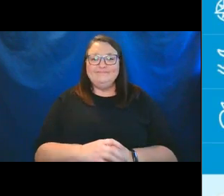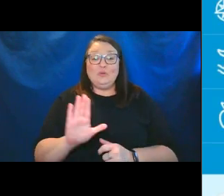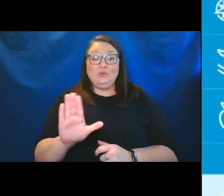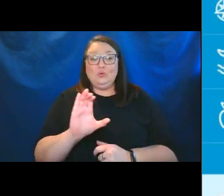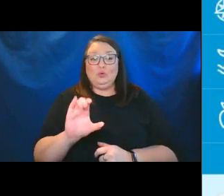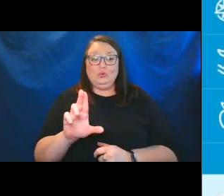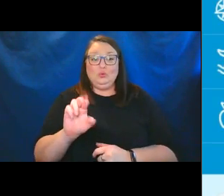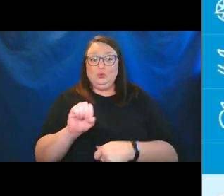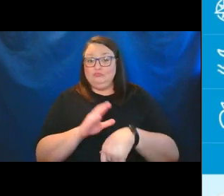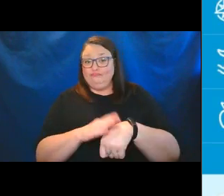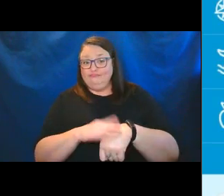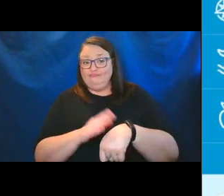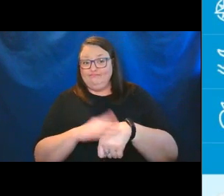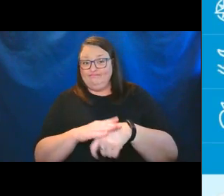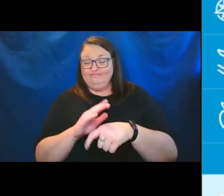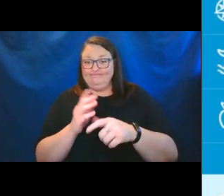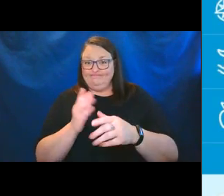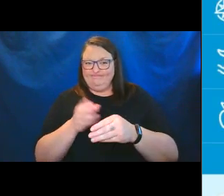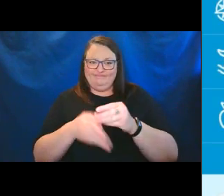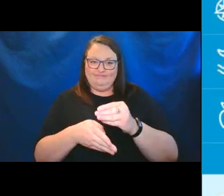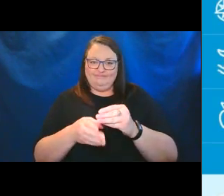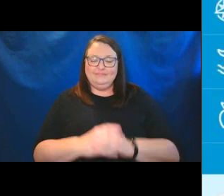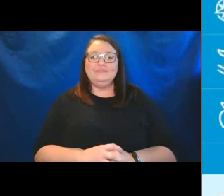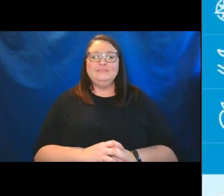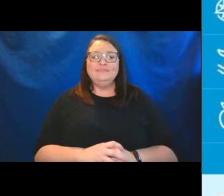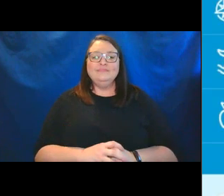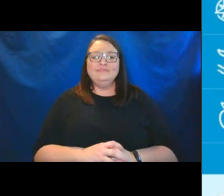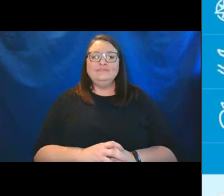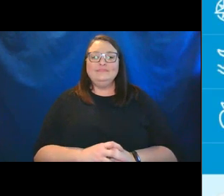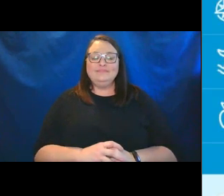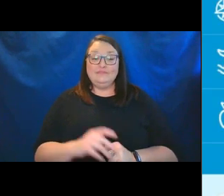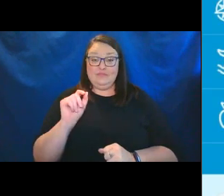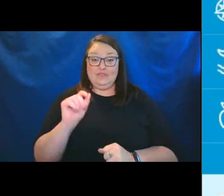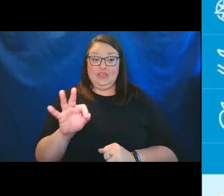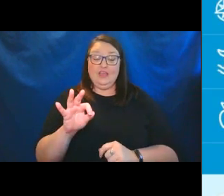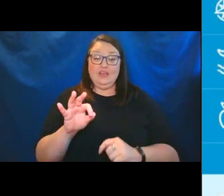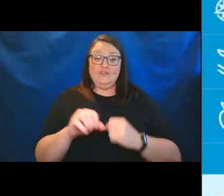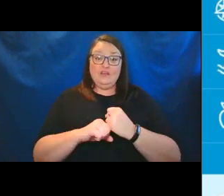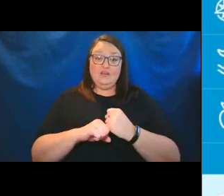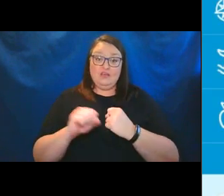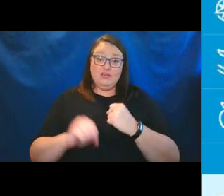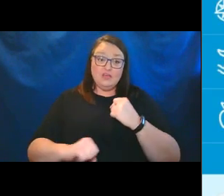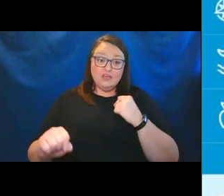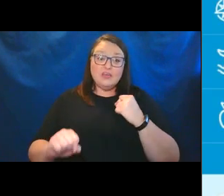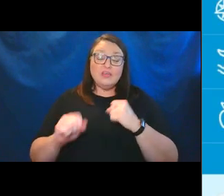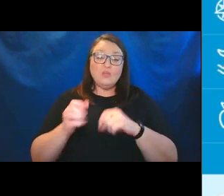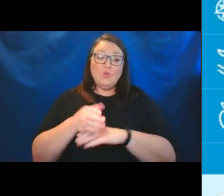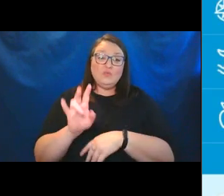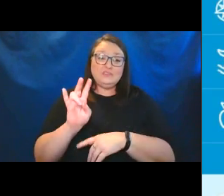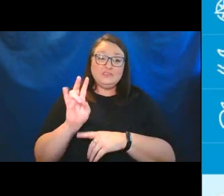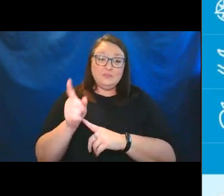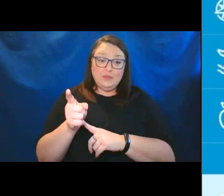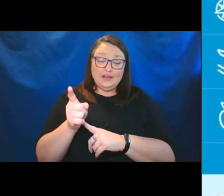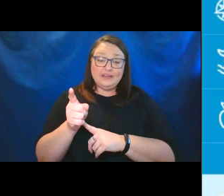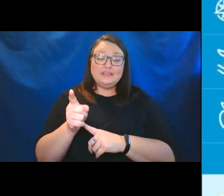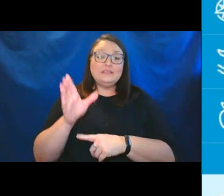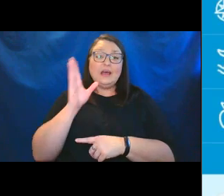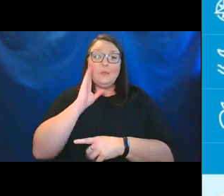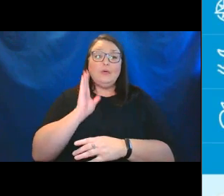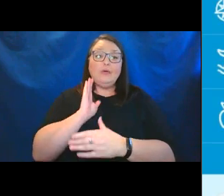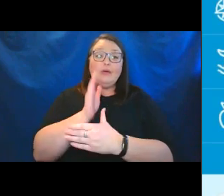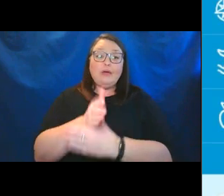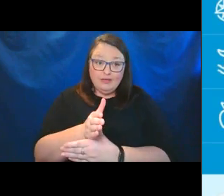cue to wrap things up. I will step in if you go over 7 minutes, and I'll try to do so as politely as I